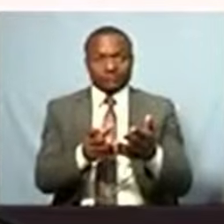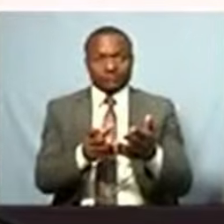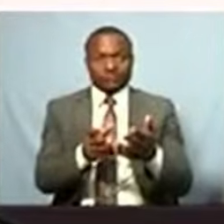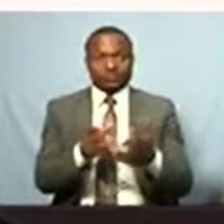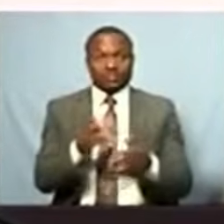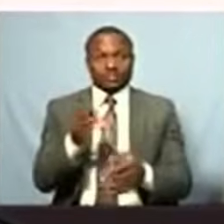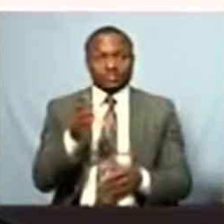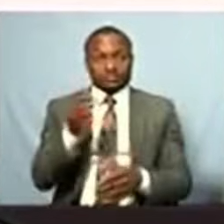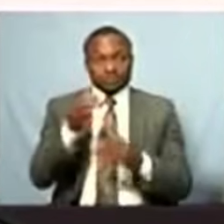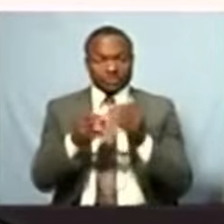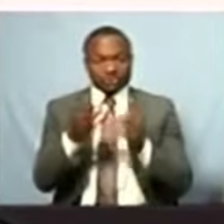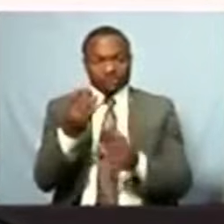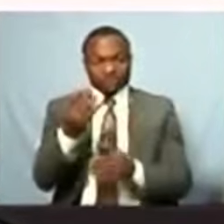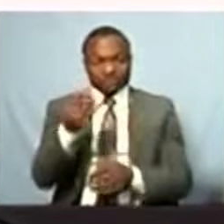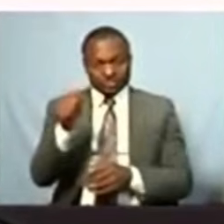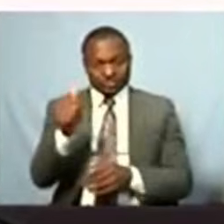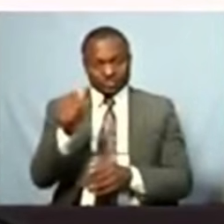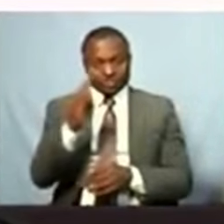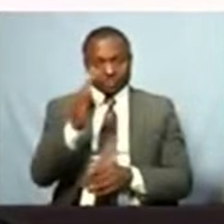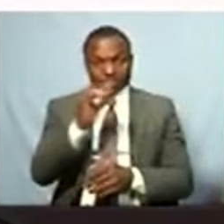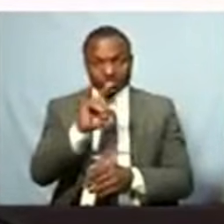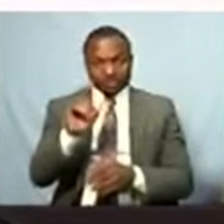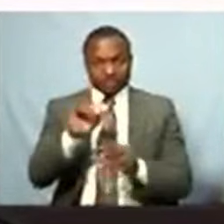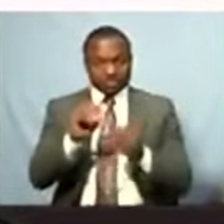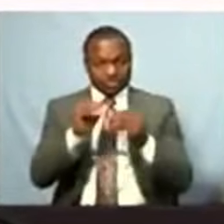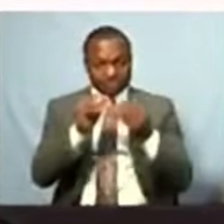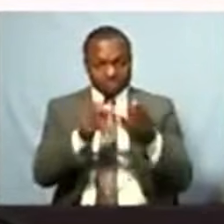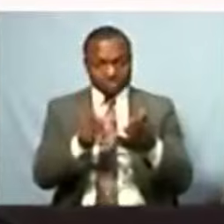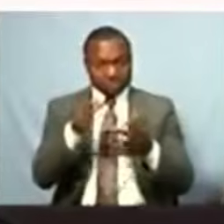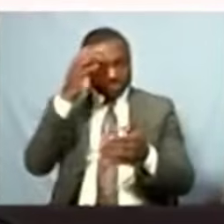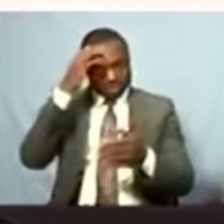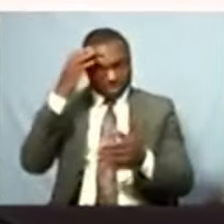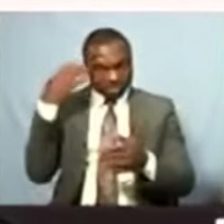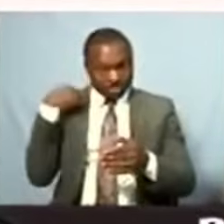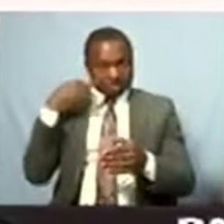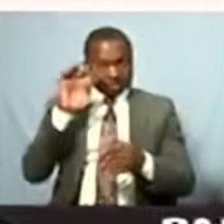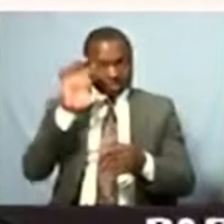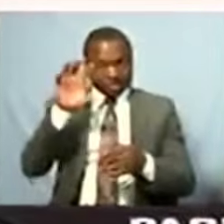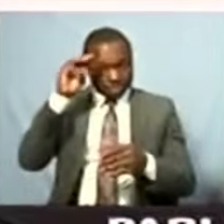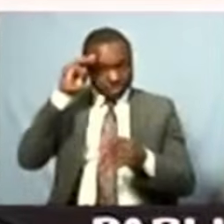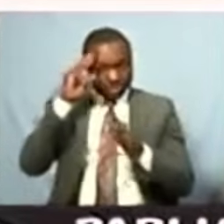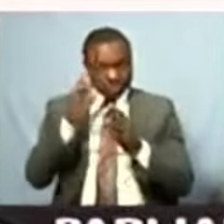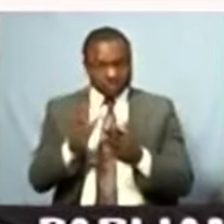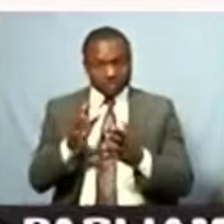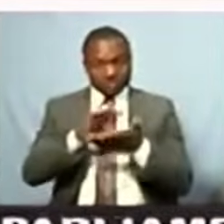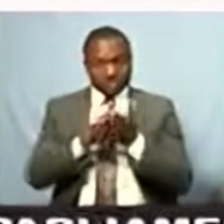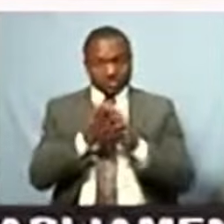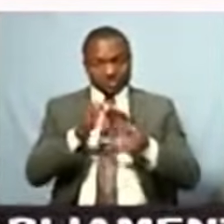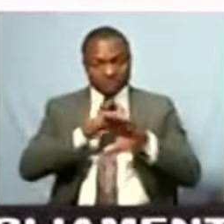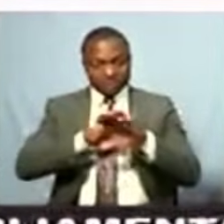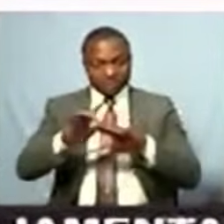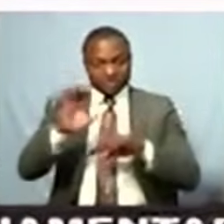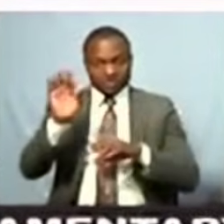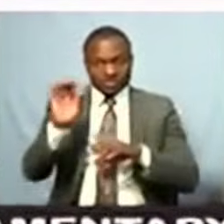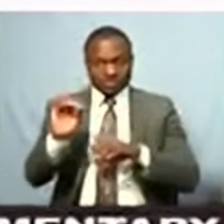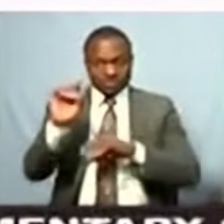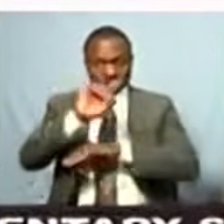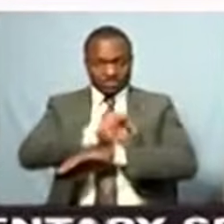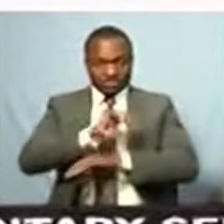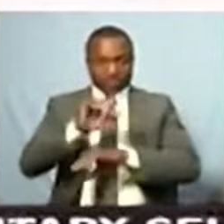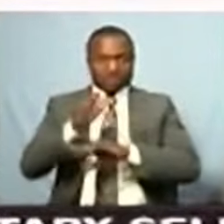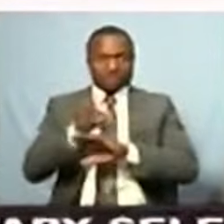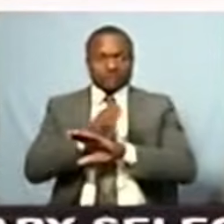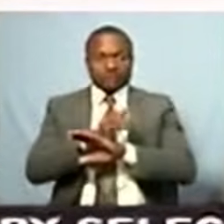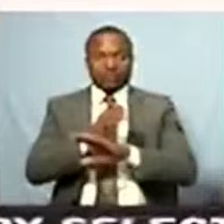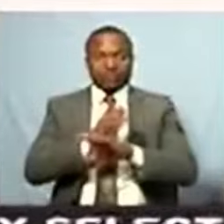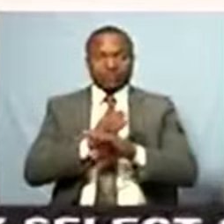clause 14A of the bill that provides that the office of provincial minister shall become vacant 90 days before a general